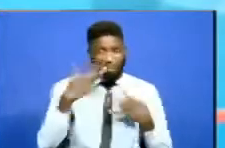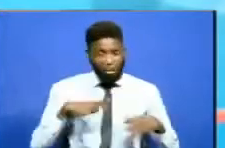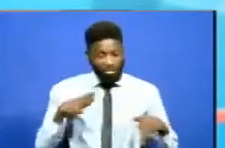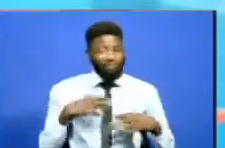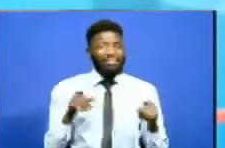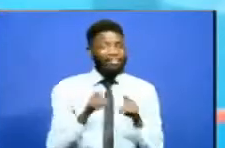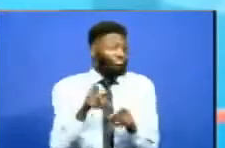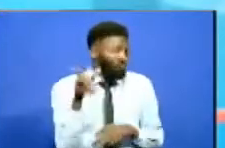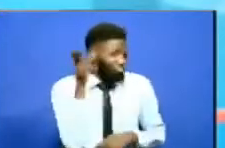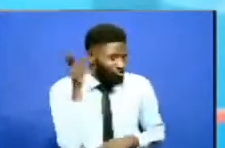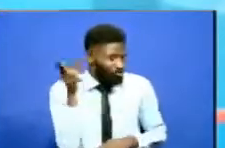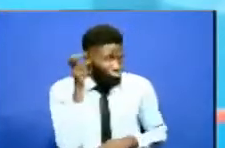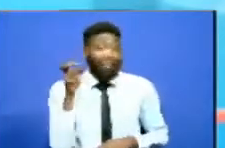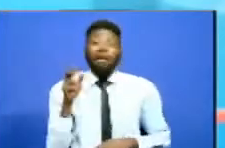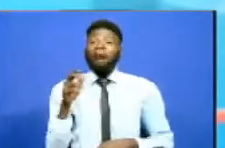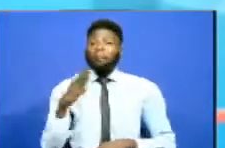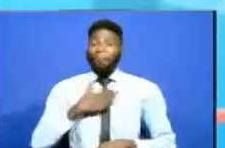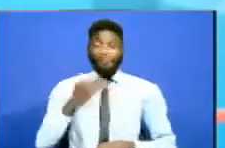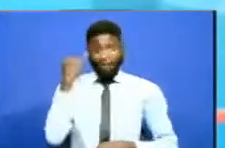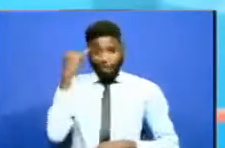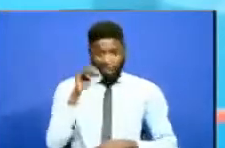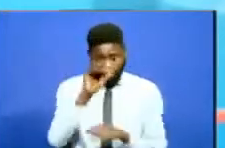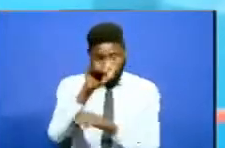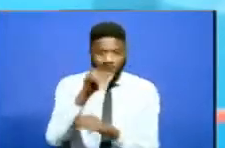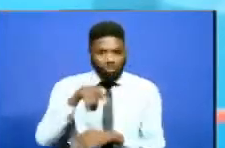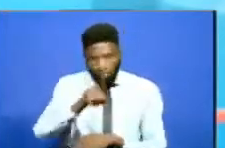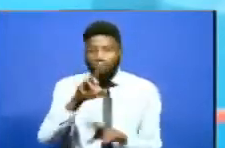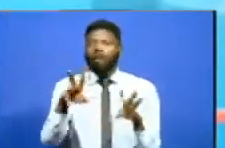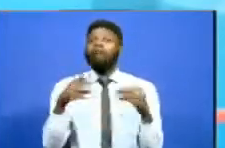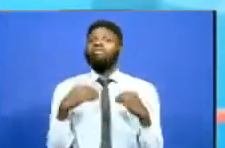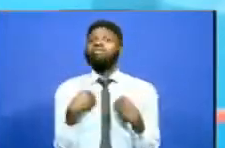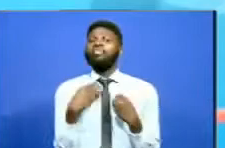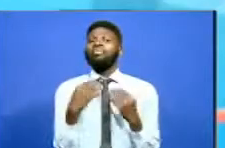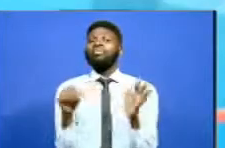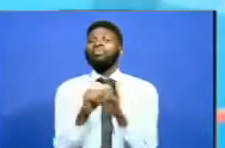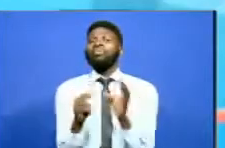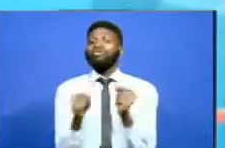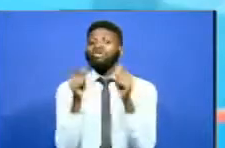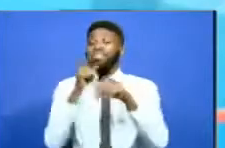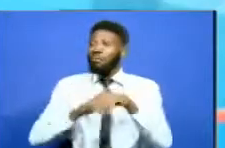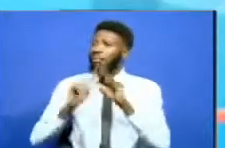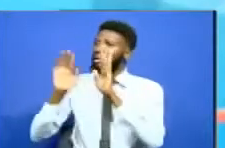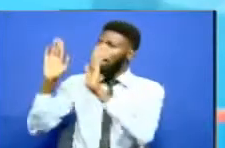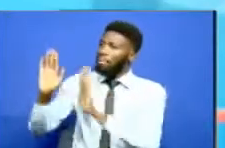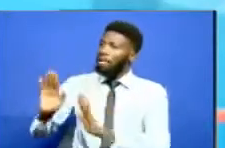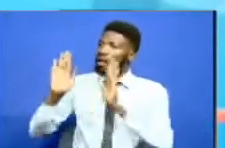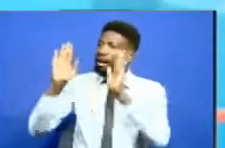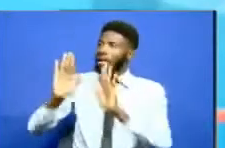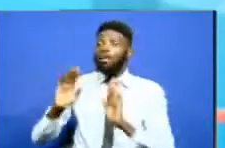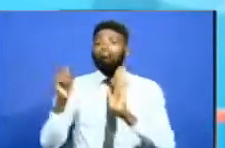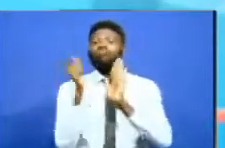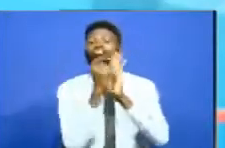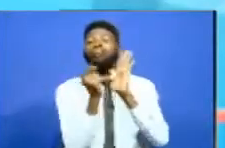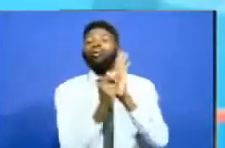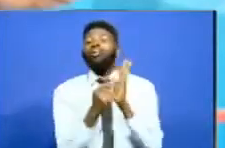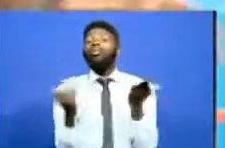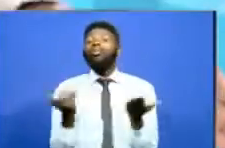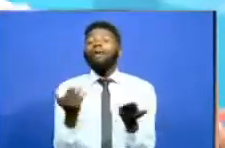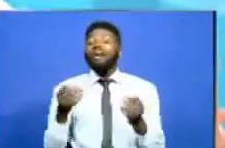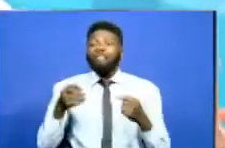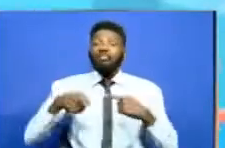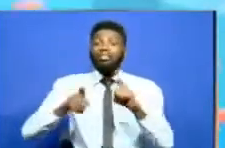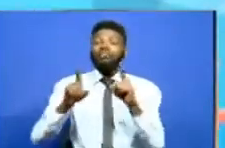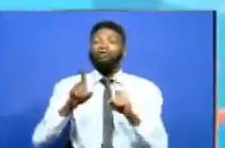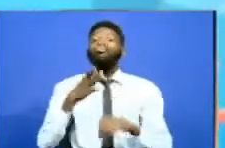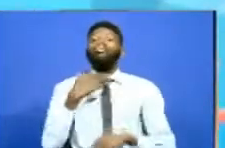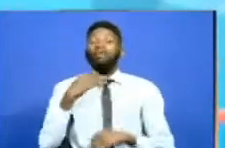idea that I have towards solving those problems. When it is campaign time, hakuna pale imeandikwa that if you are going to be at